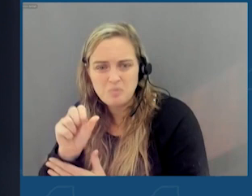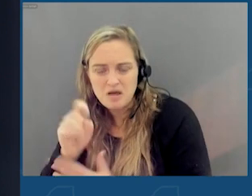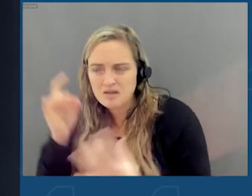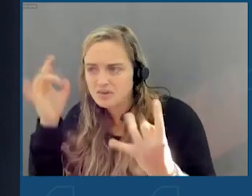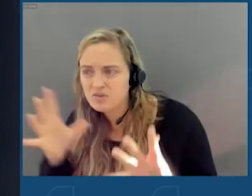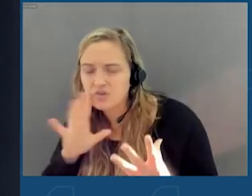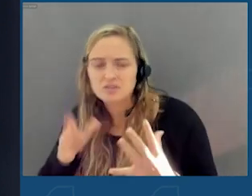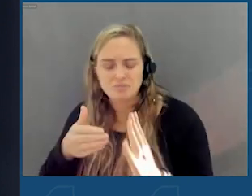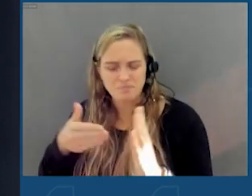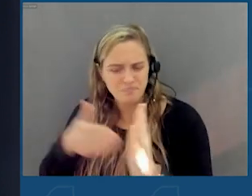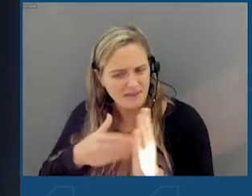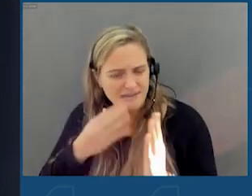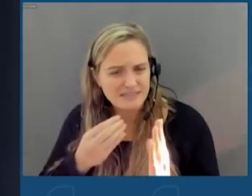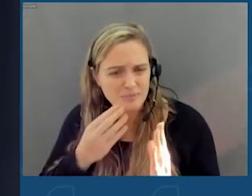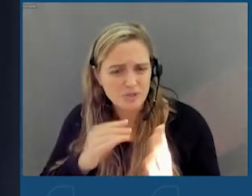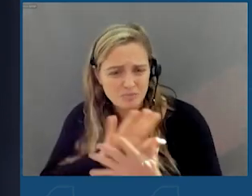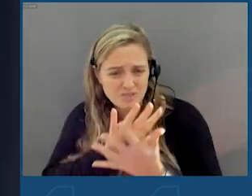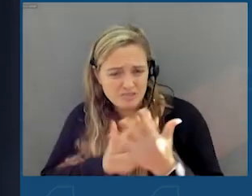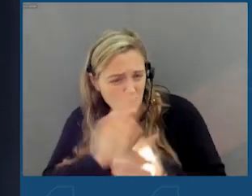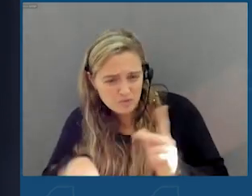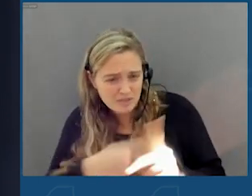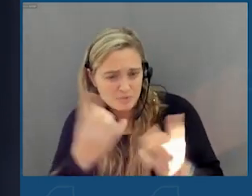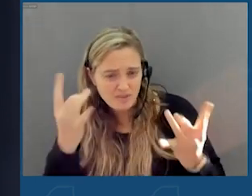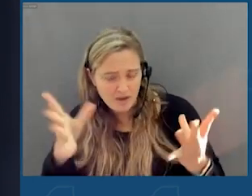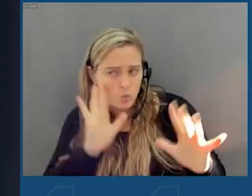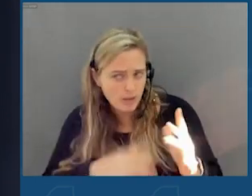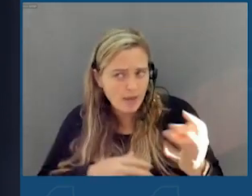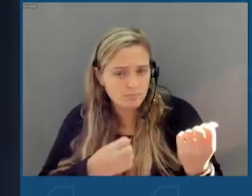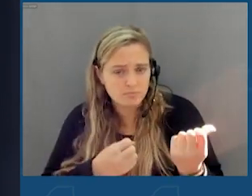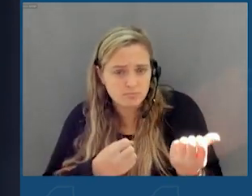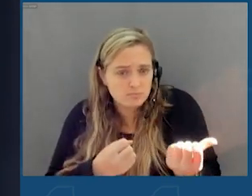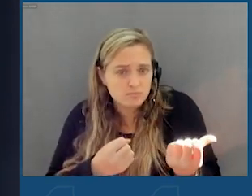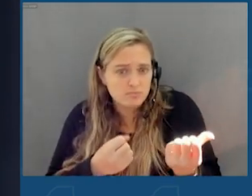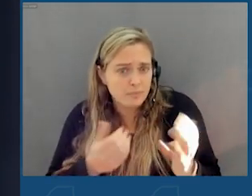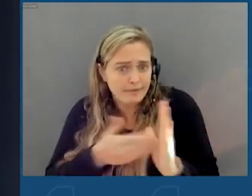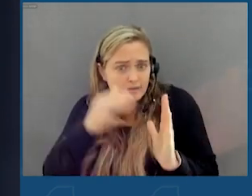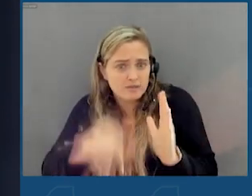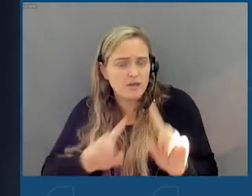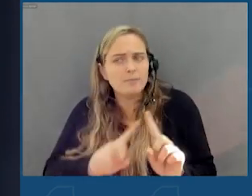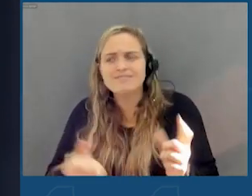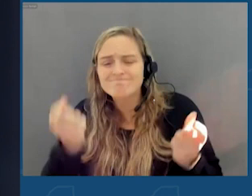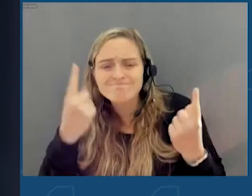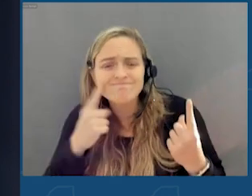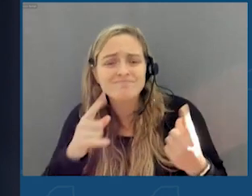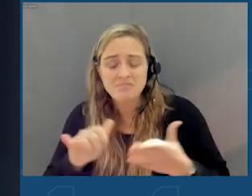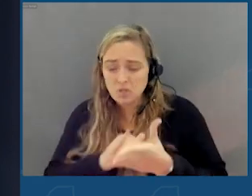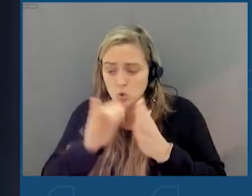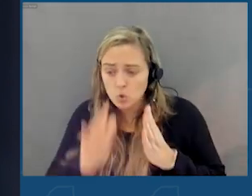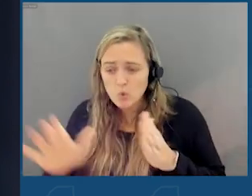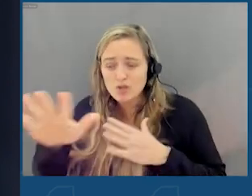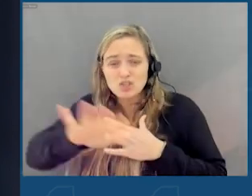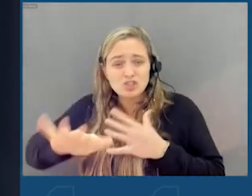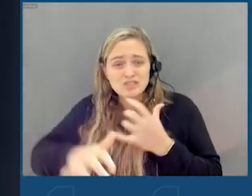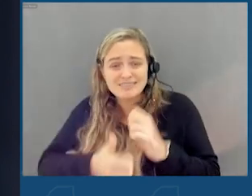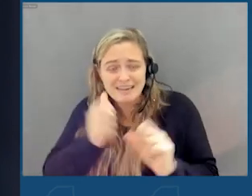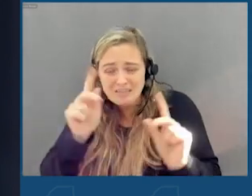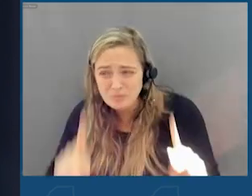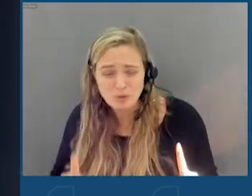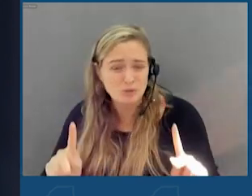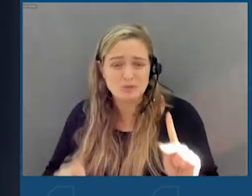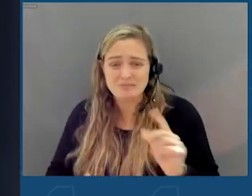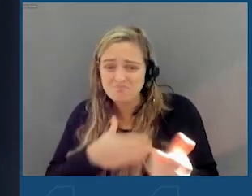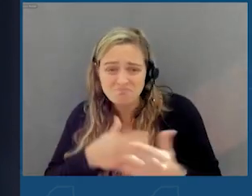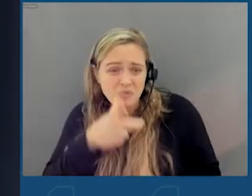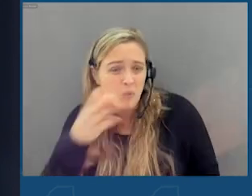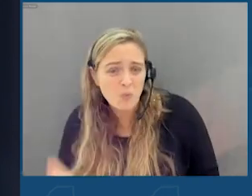anti-Semitism, and hate in all of its forms. We cannot allow any New Yorker to live in fear.